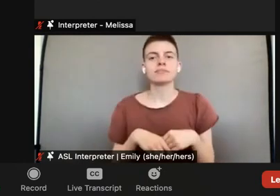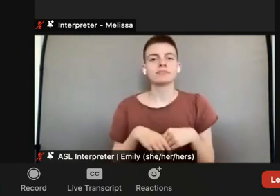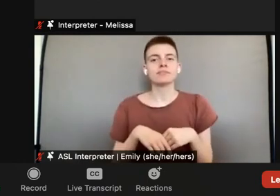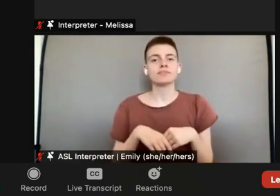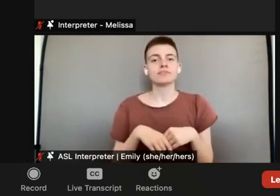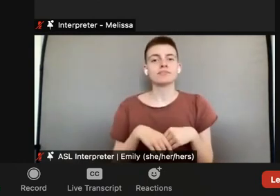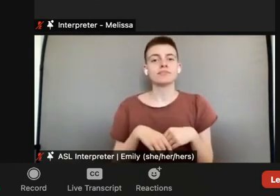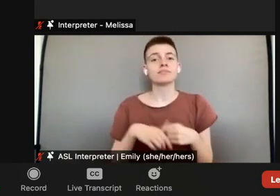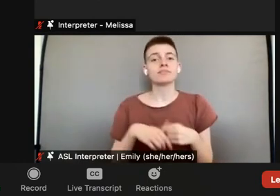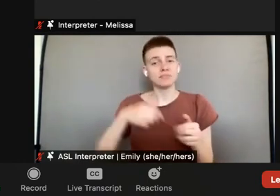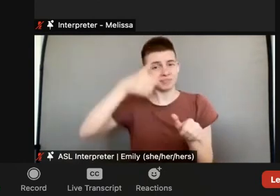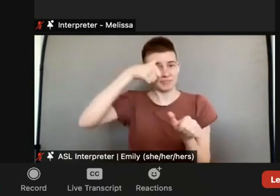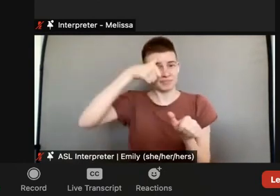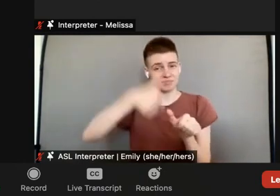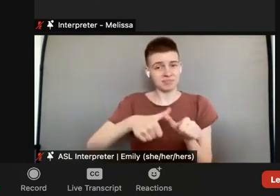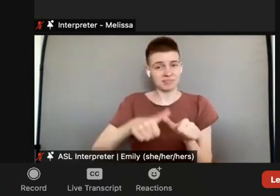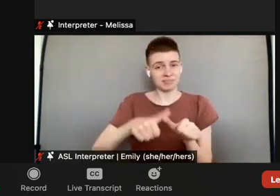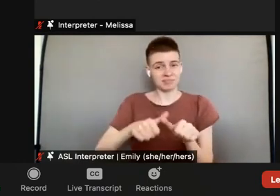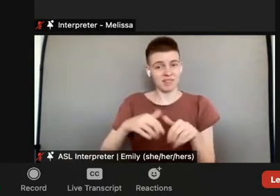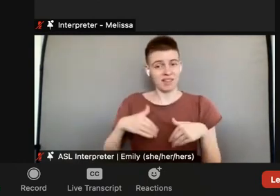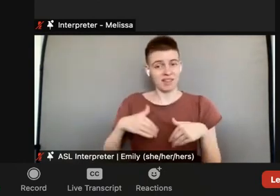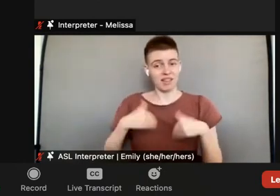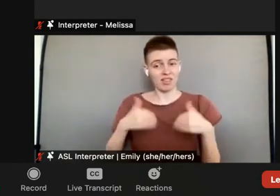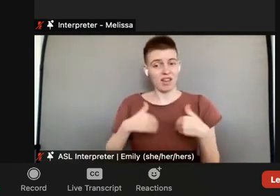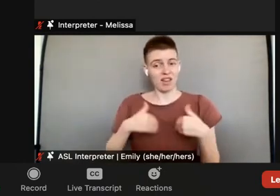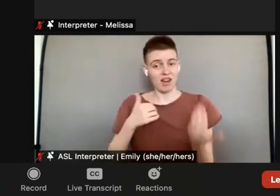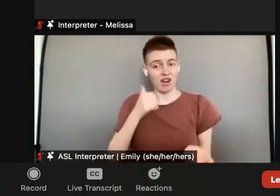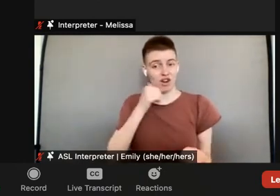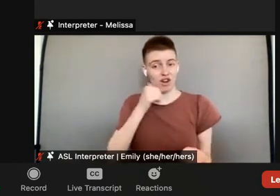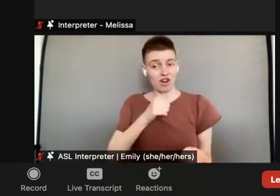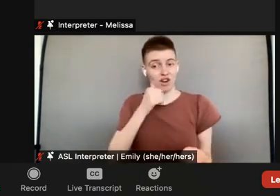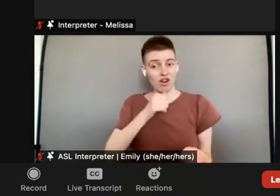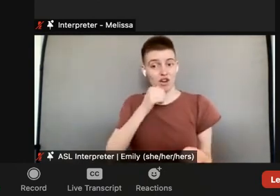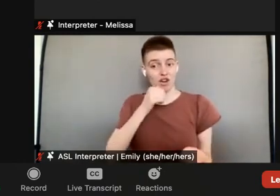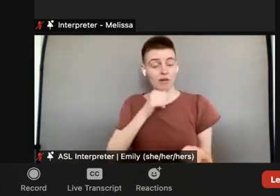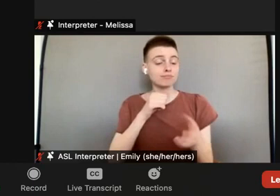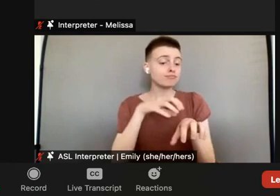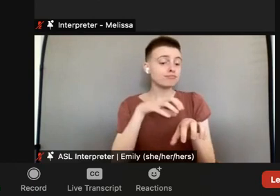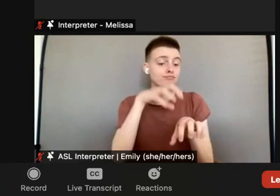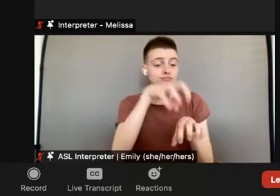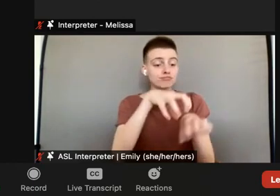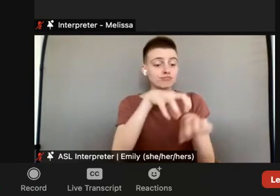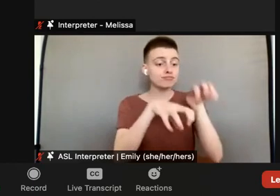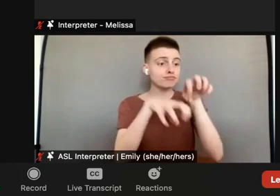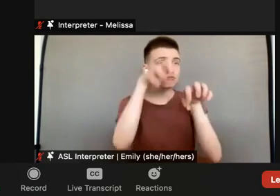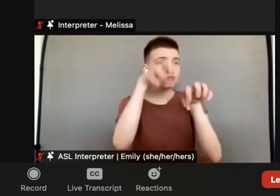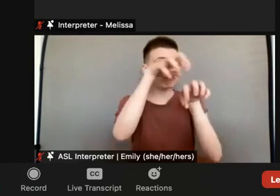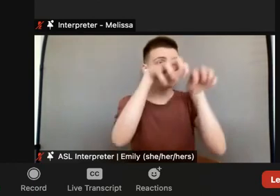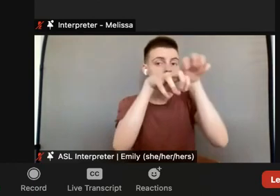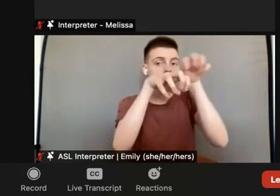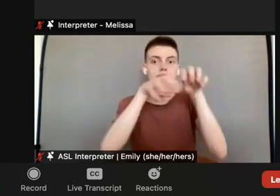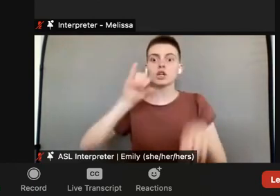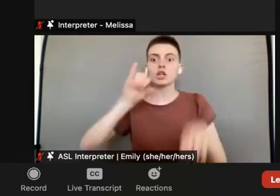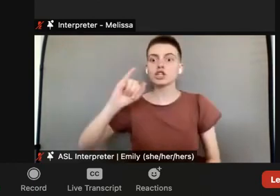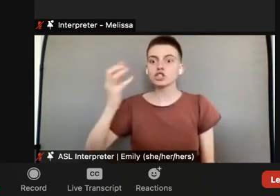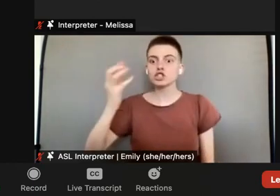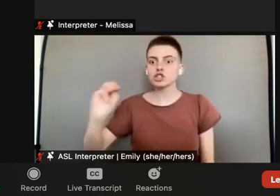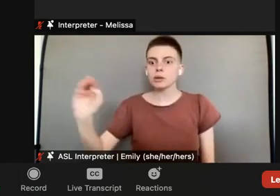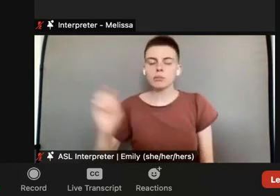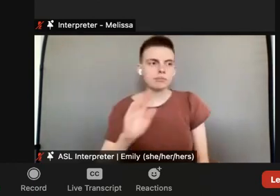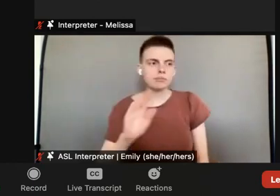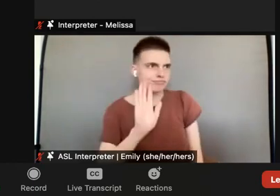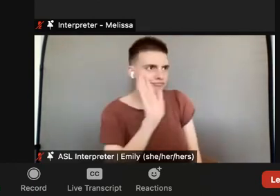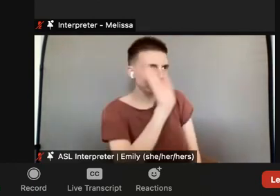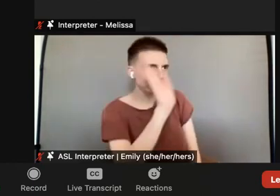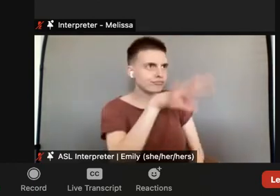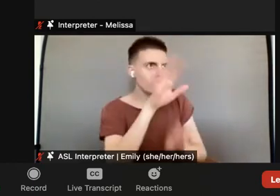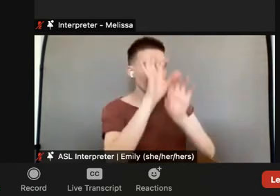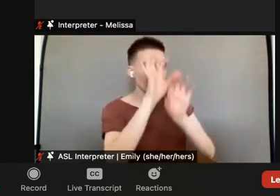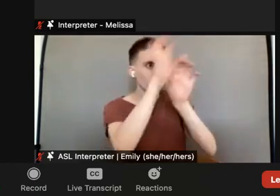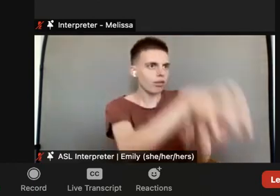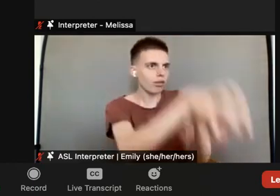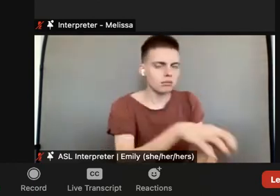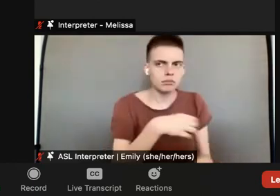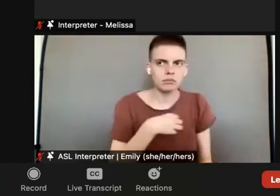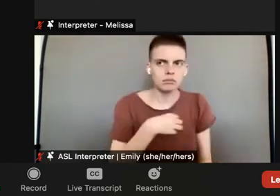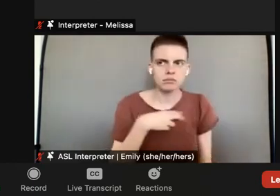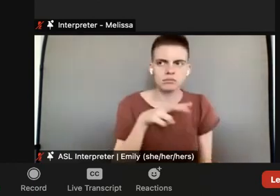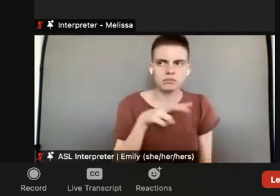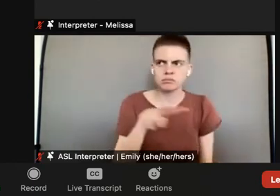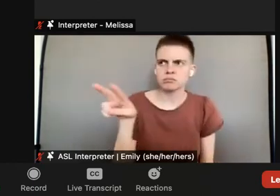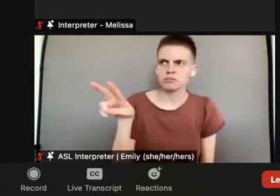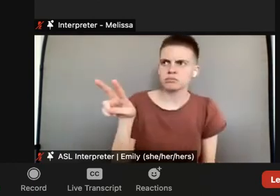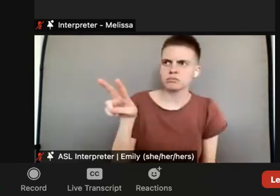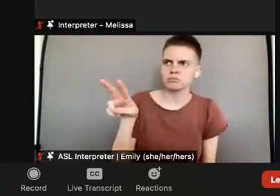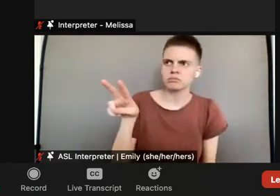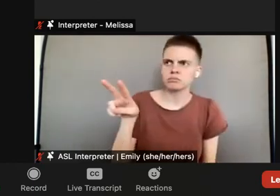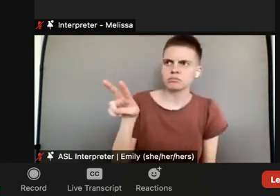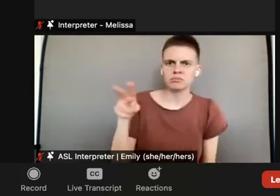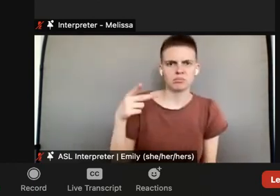to Jim when he knocked down her blocks, because she looked at this one-on-one paraprofessional and thought, this